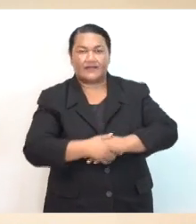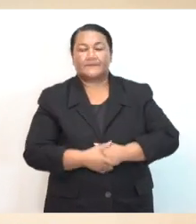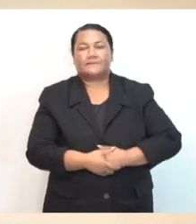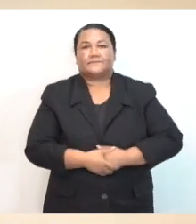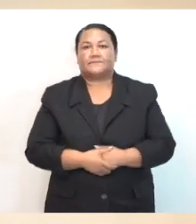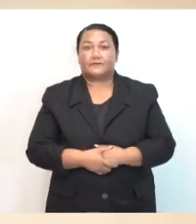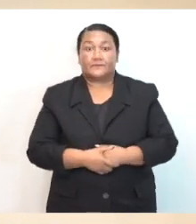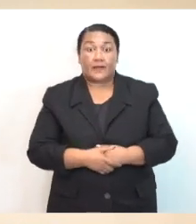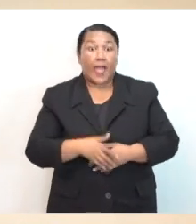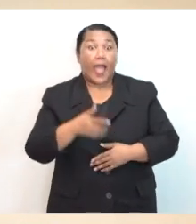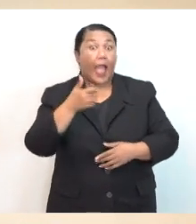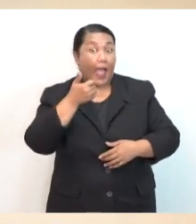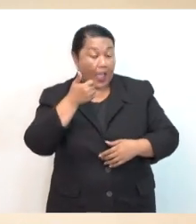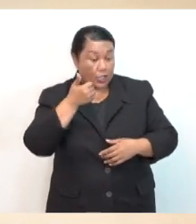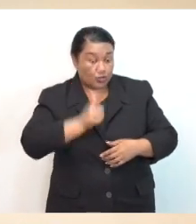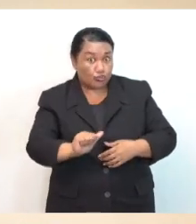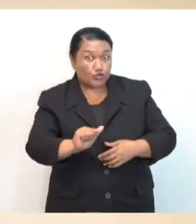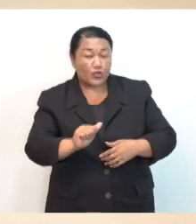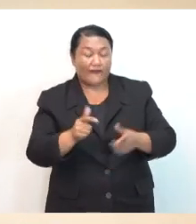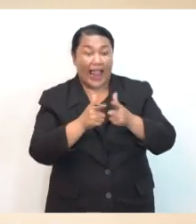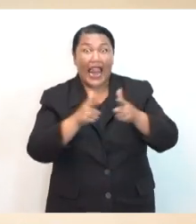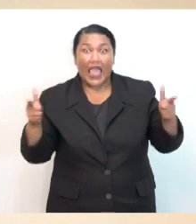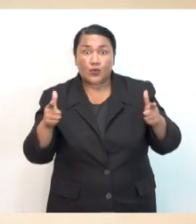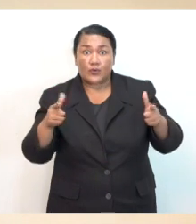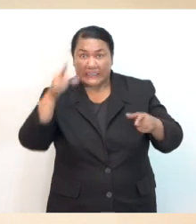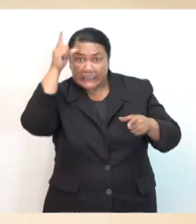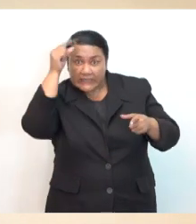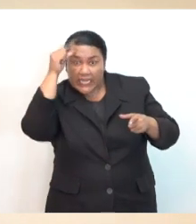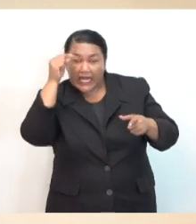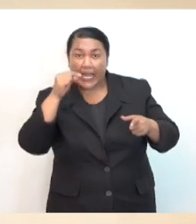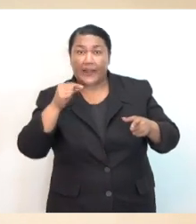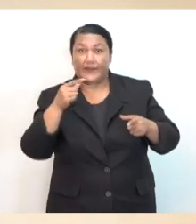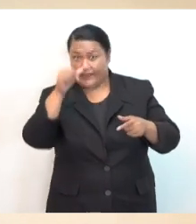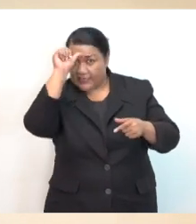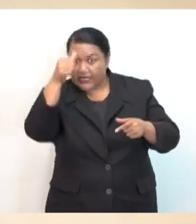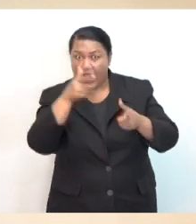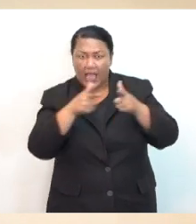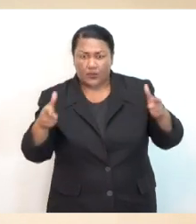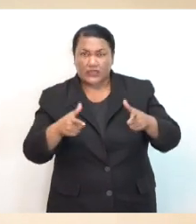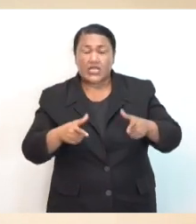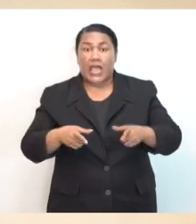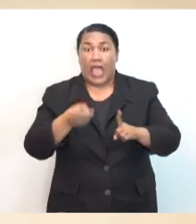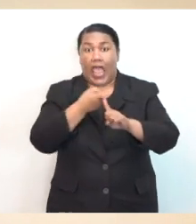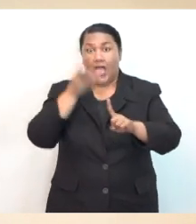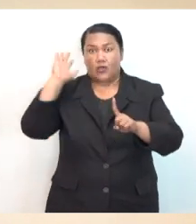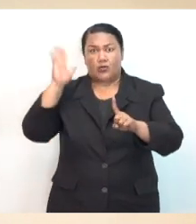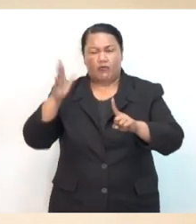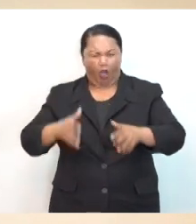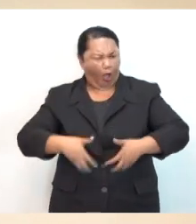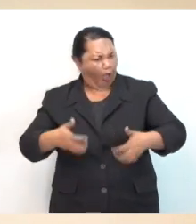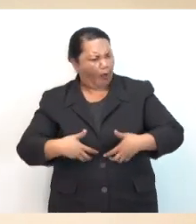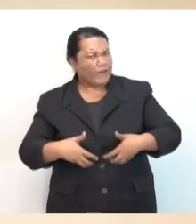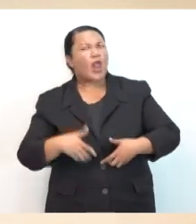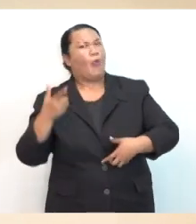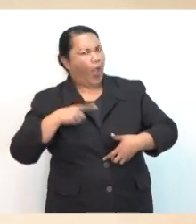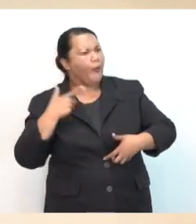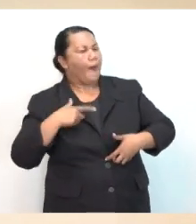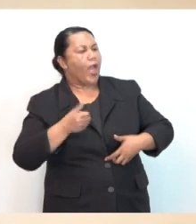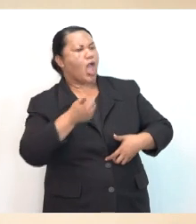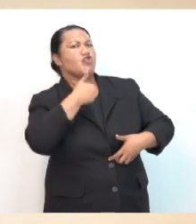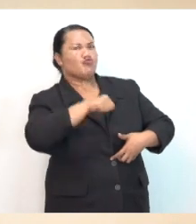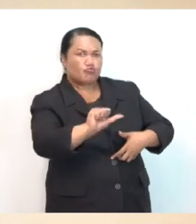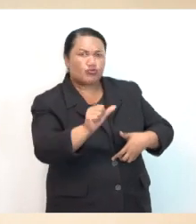Regarding the use of vernacular languages in Parliament, Mr. Qayyum was very agitated in his complaint on the announcement by the Prime Minister that